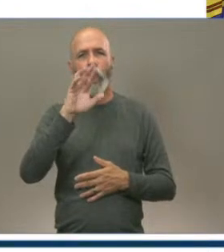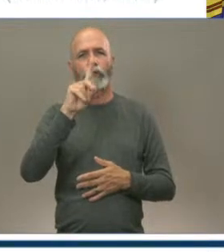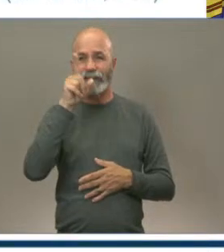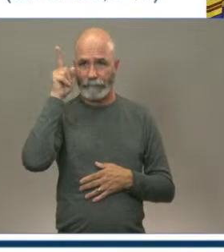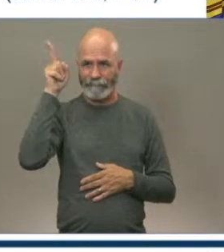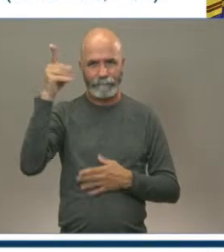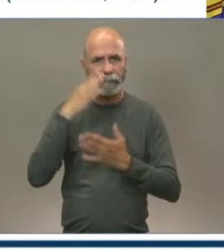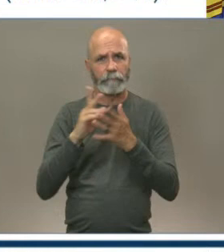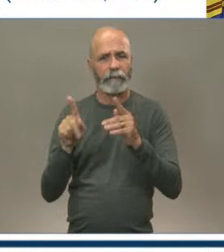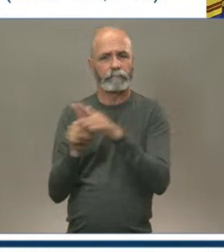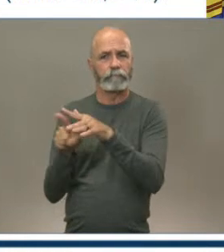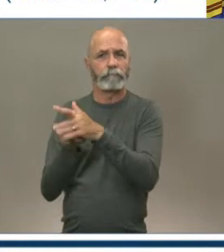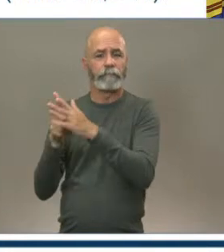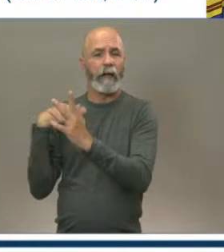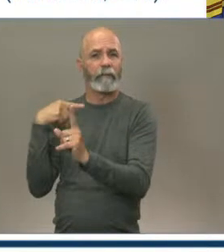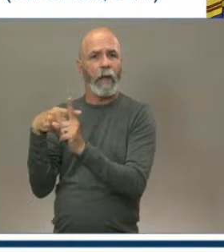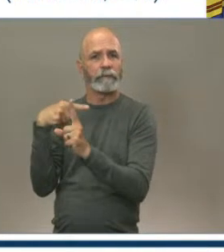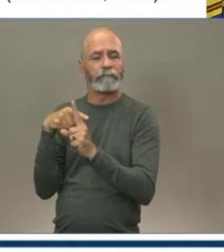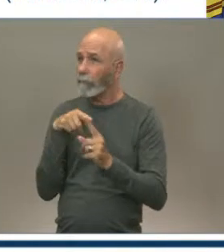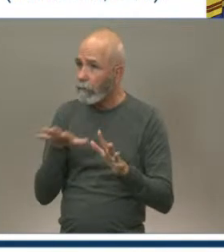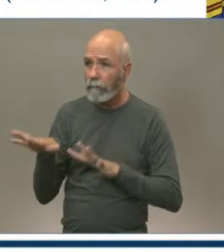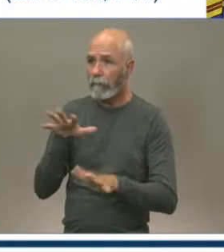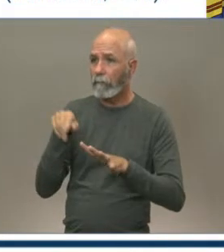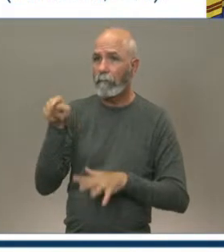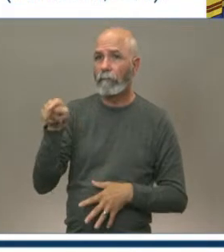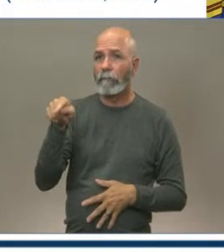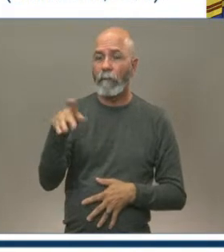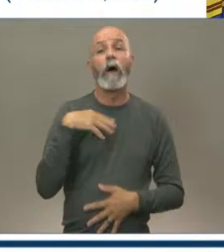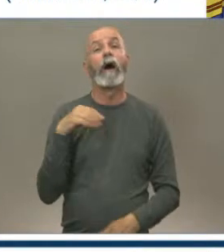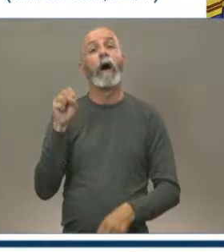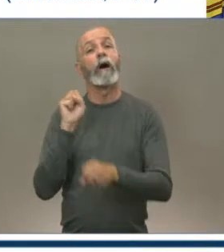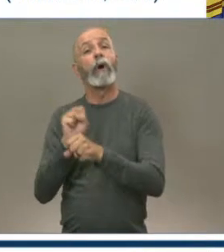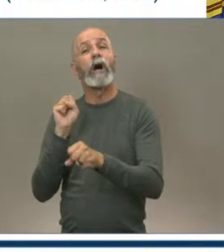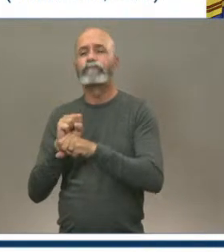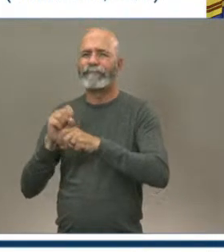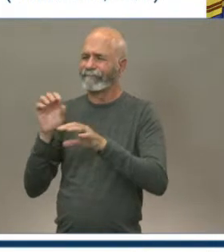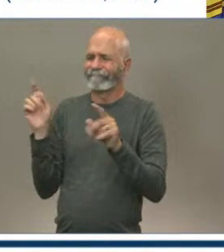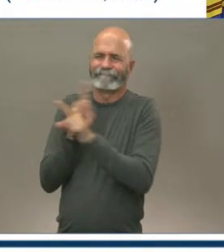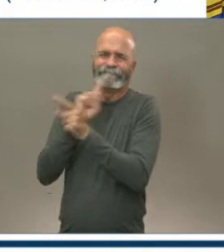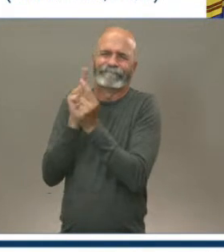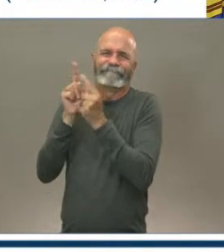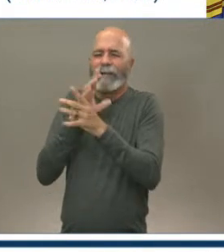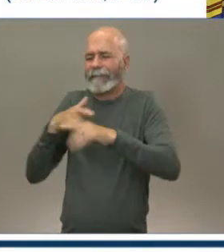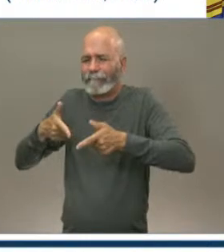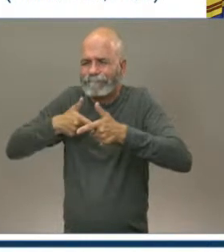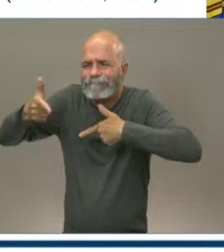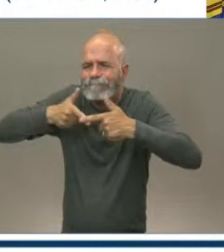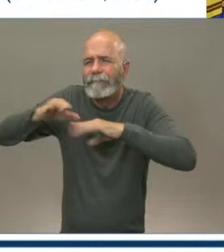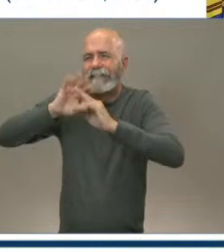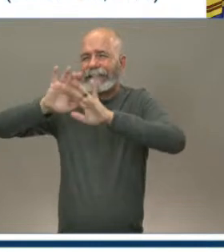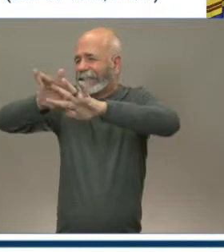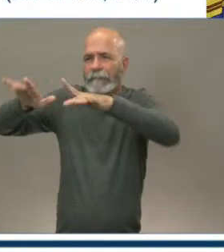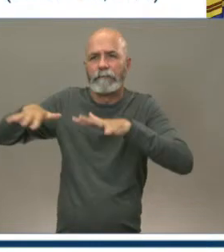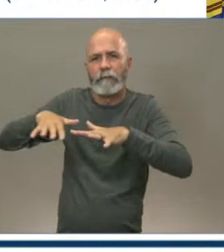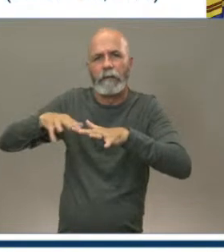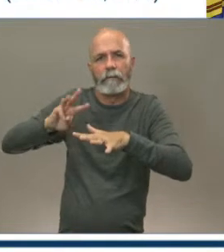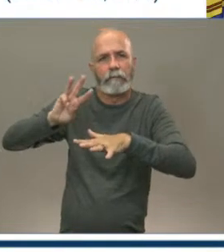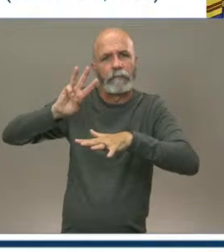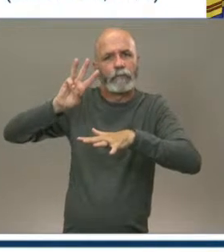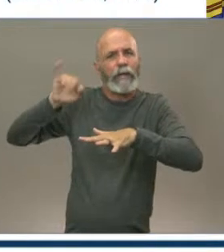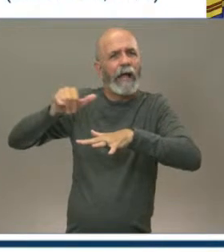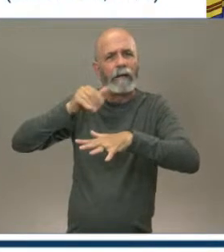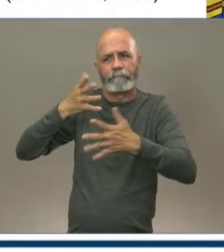there. It's a tight work quarters. Why hasn't that workplace, which